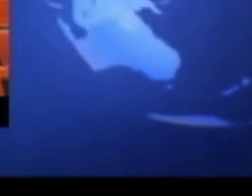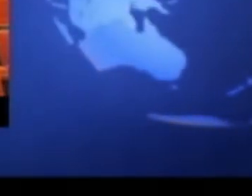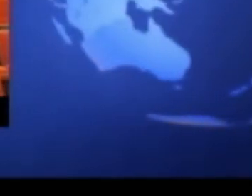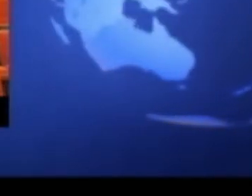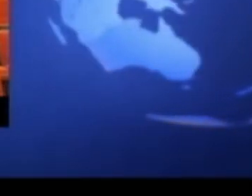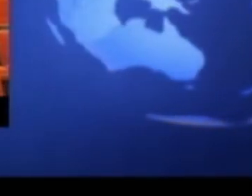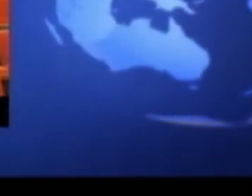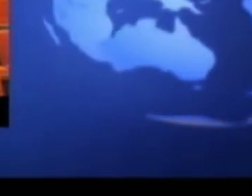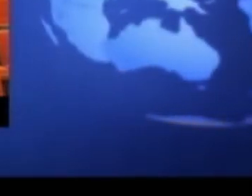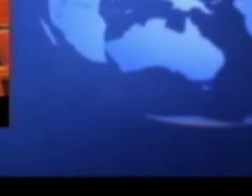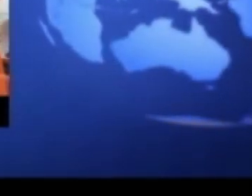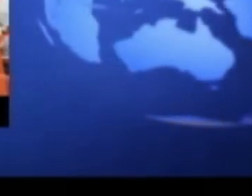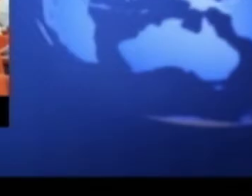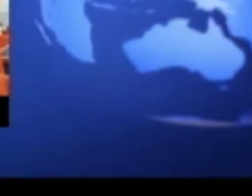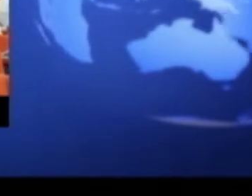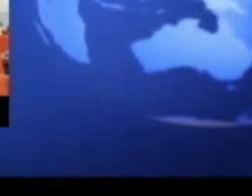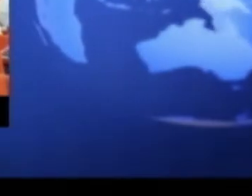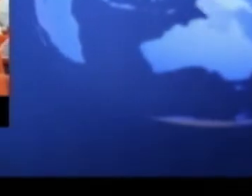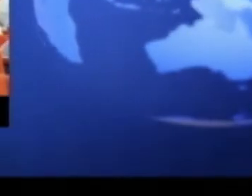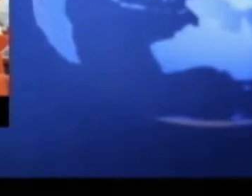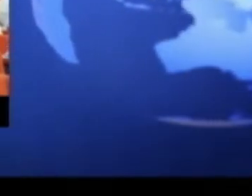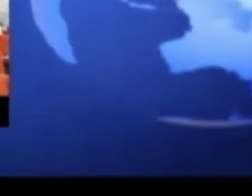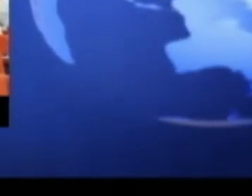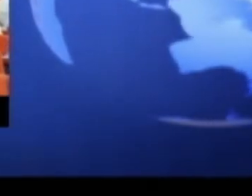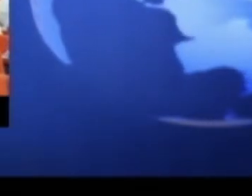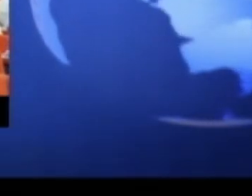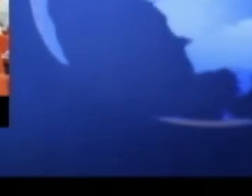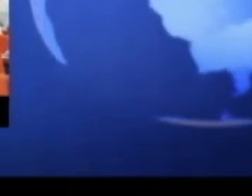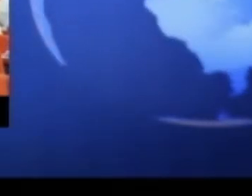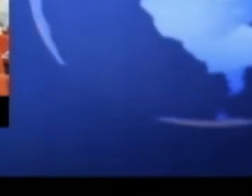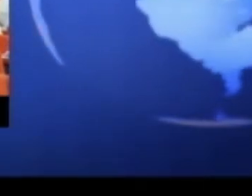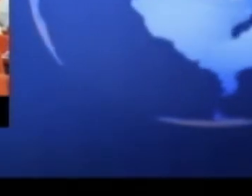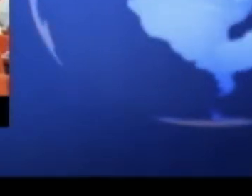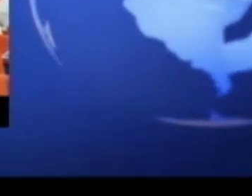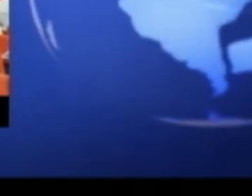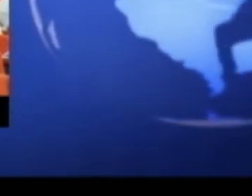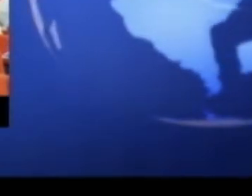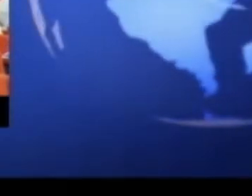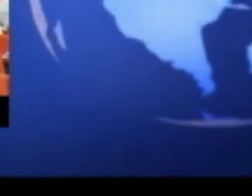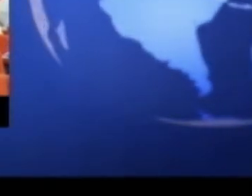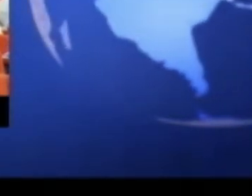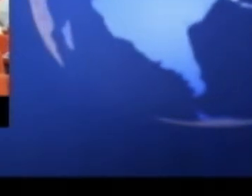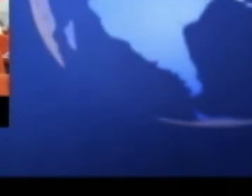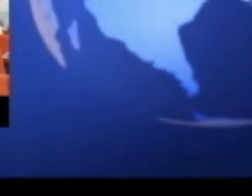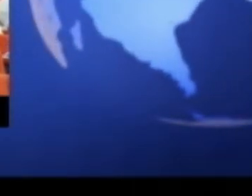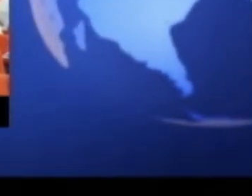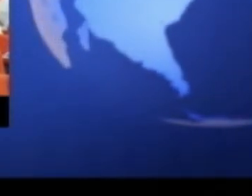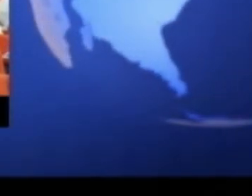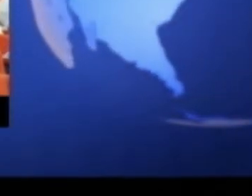Senate calls for dissolution of Interim Management Committee of Niger Delta Development Commission.